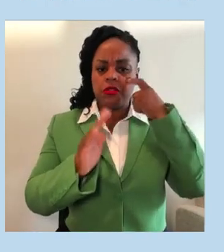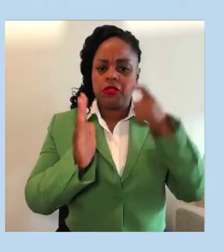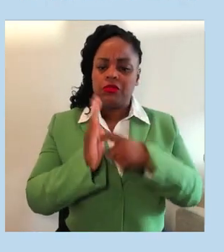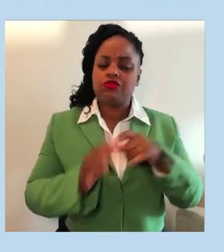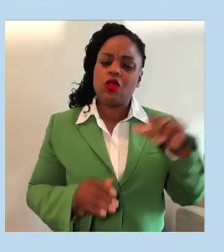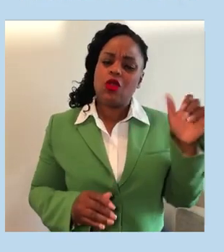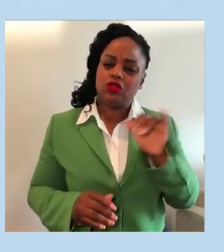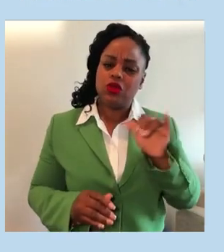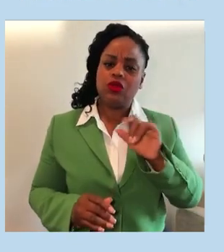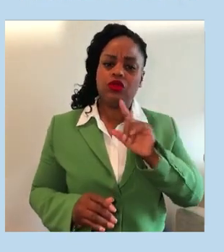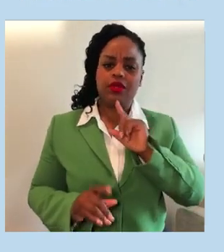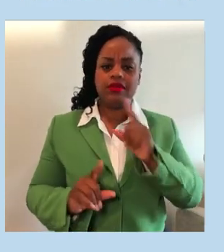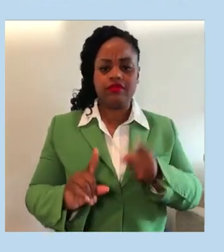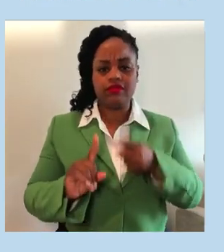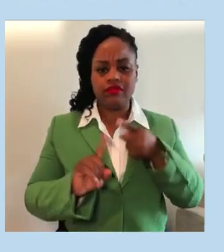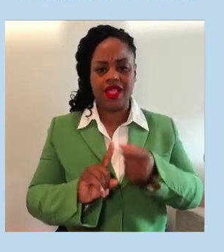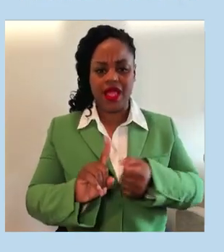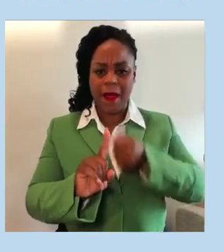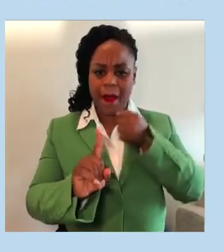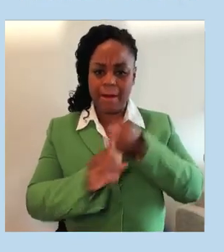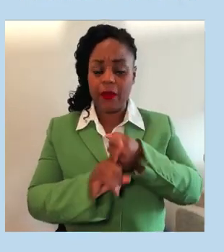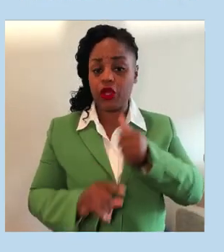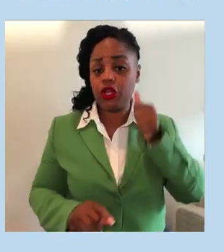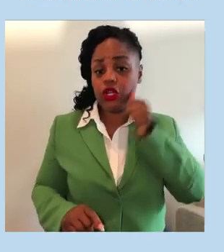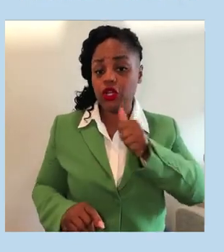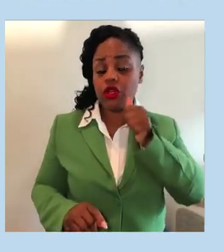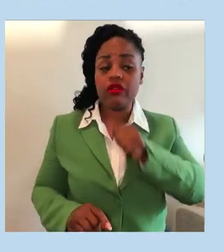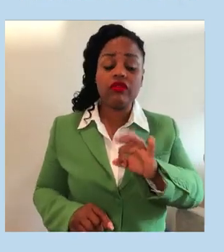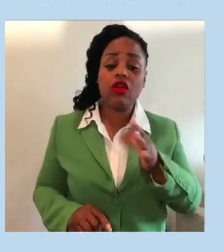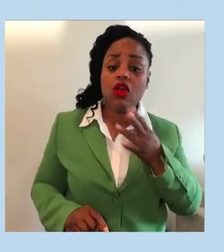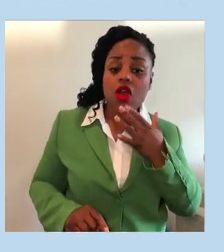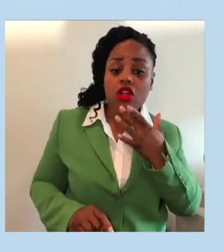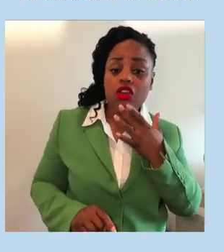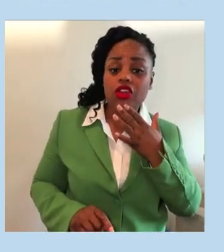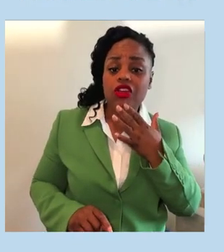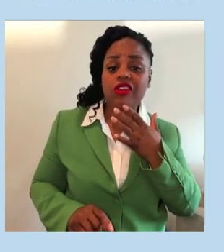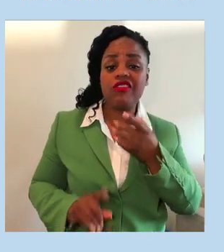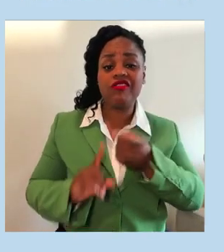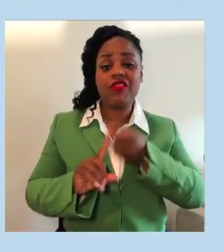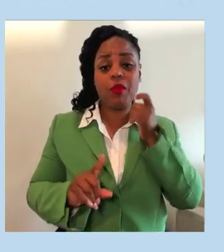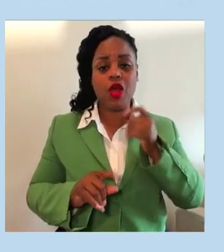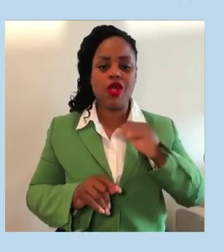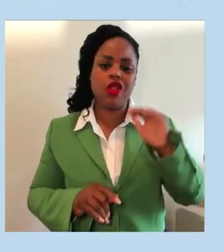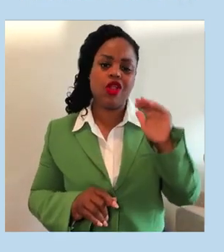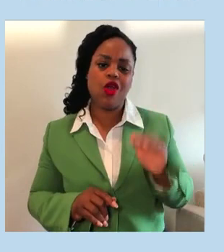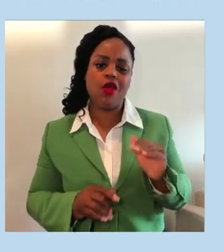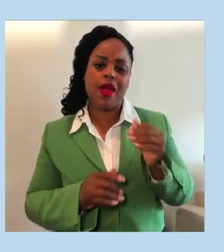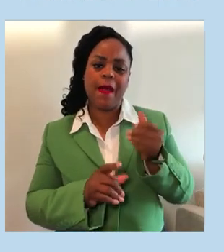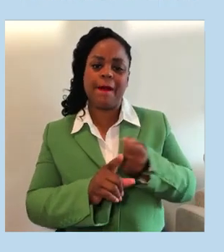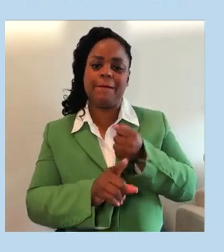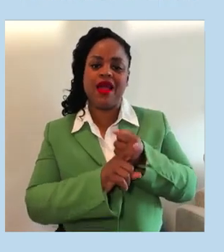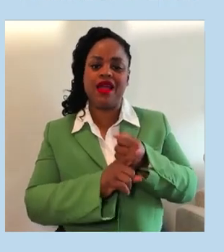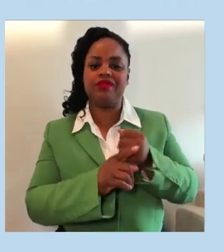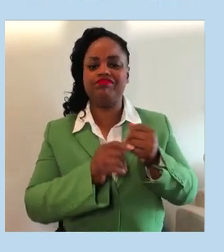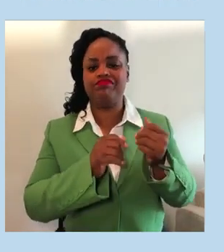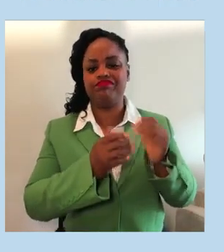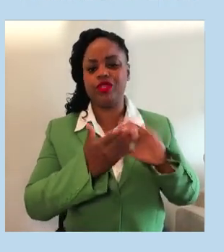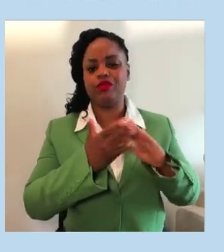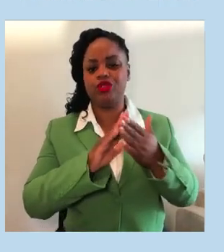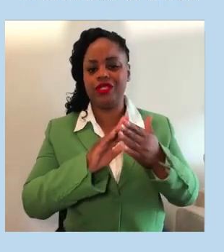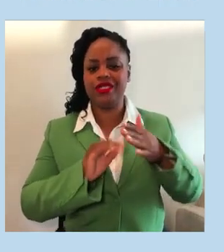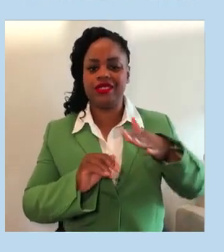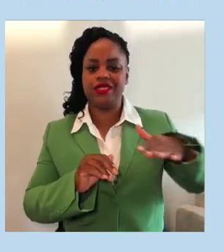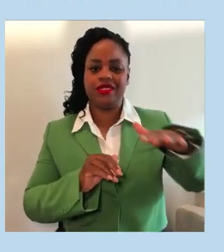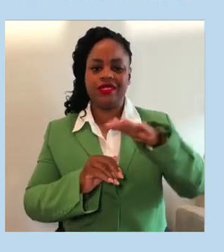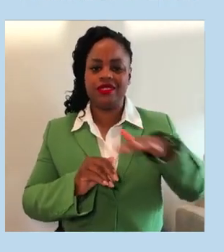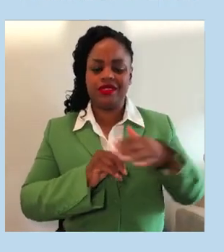communities. That is why we're particularly excited that the $200 million we will request for the Gender Equity